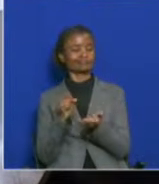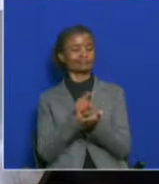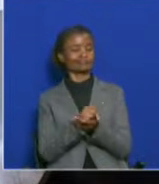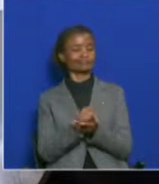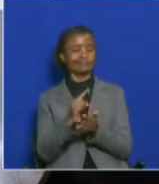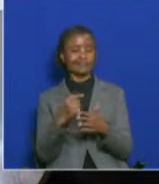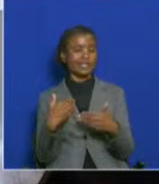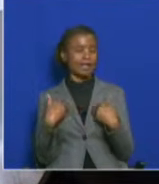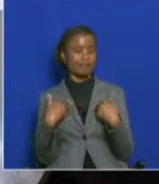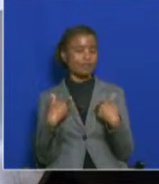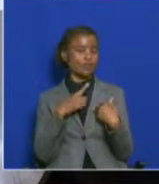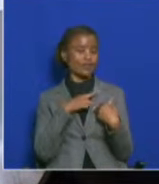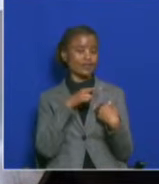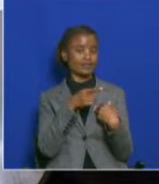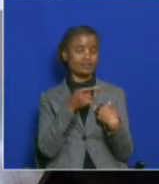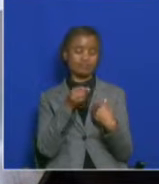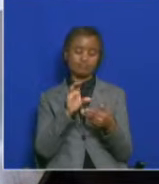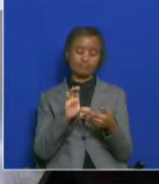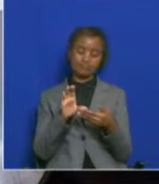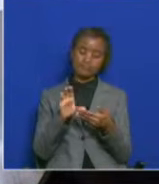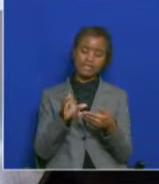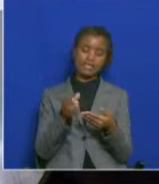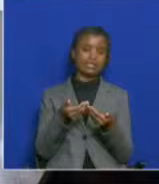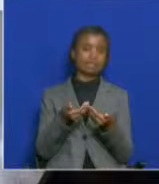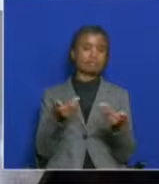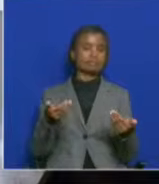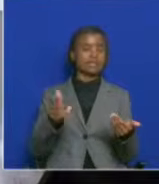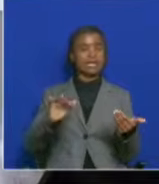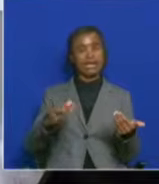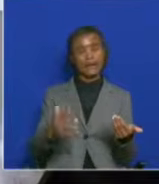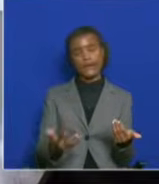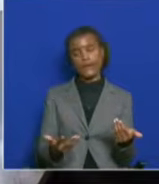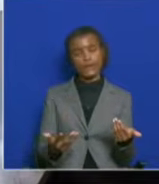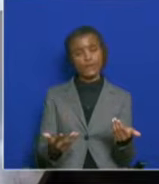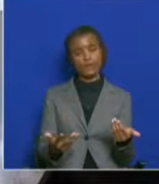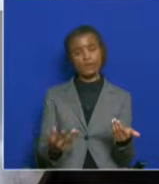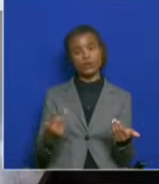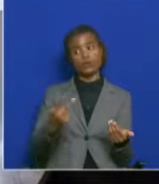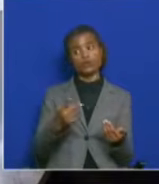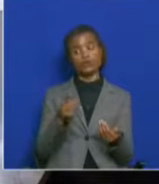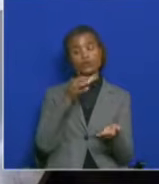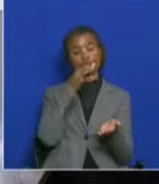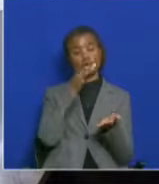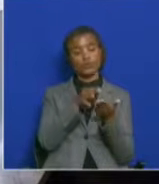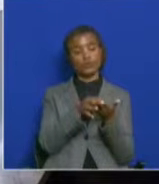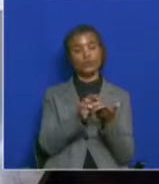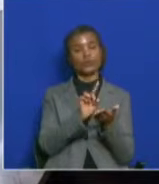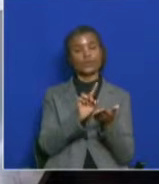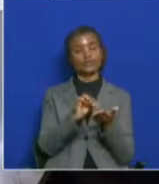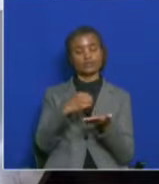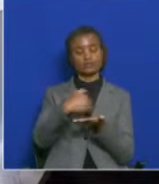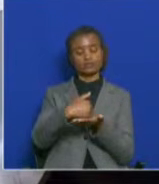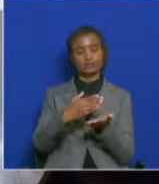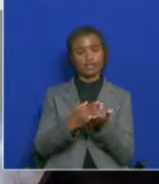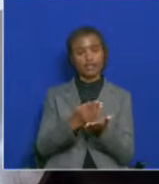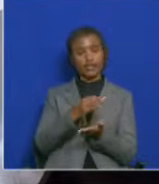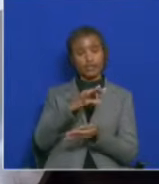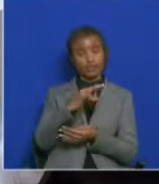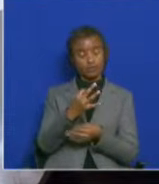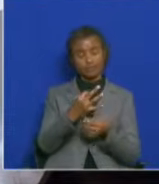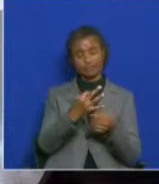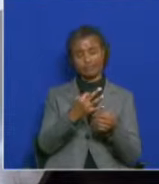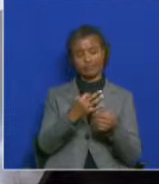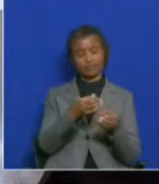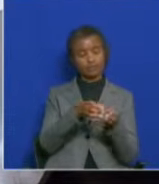this fee going to be split? He's proposing it must be 1/3. It mustn't be shared with other, they shouldn't have to, from